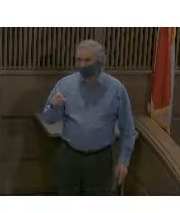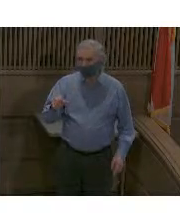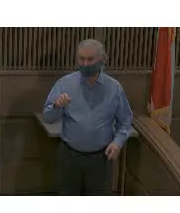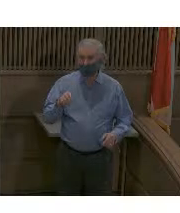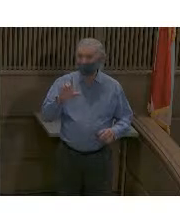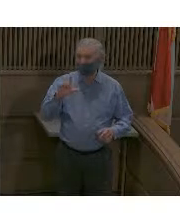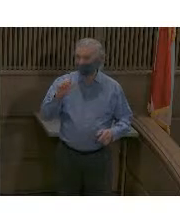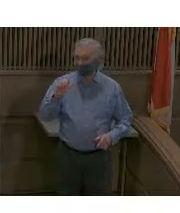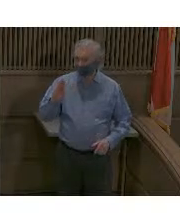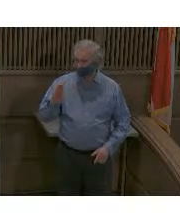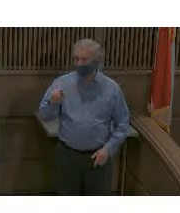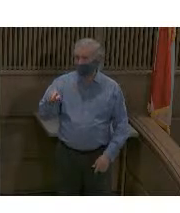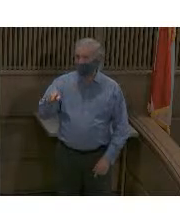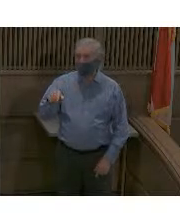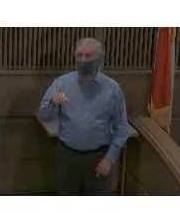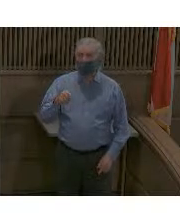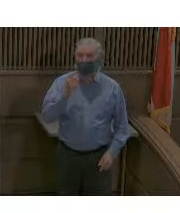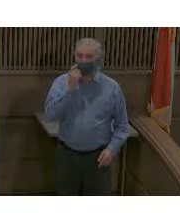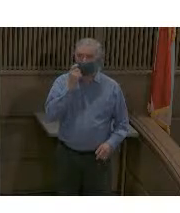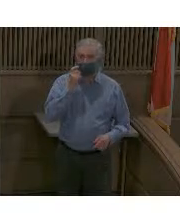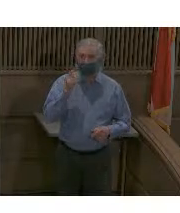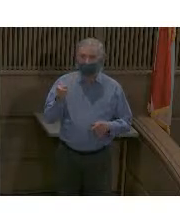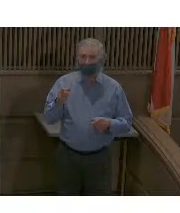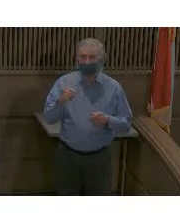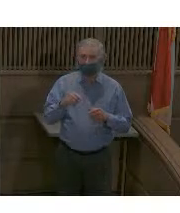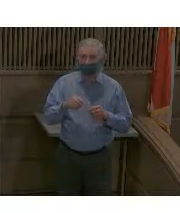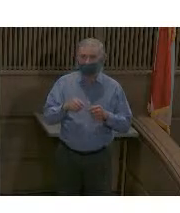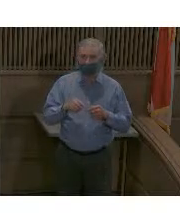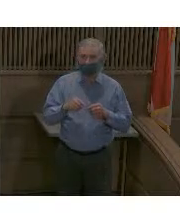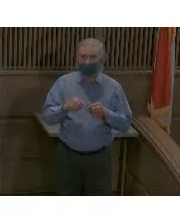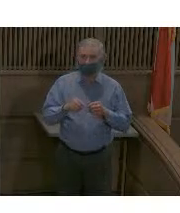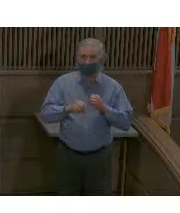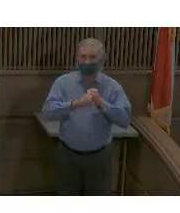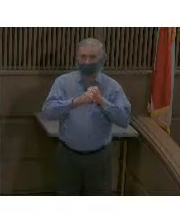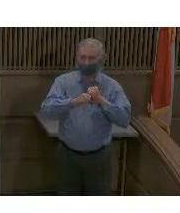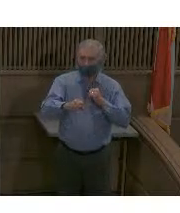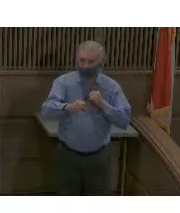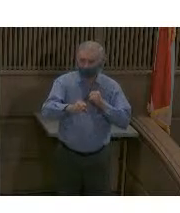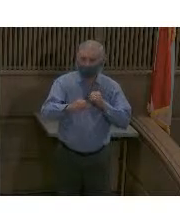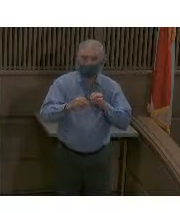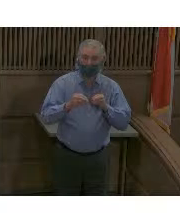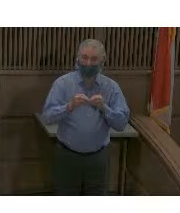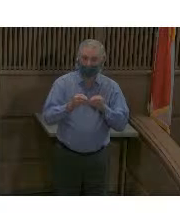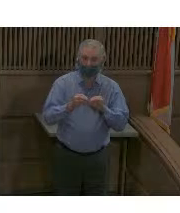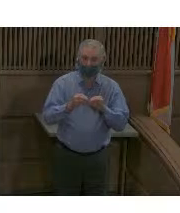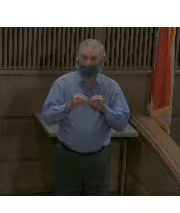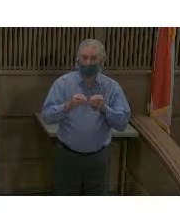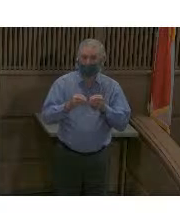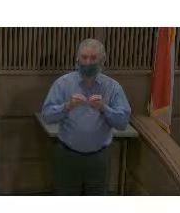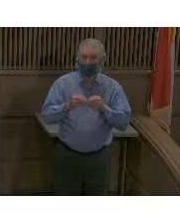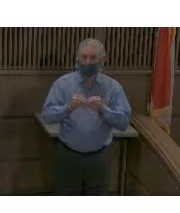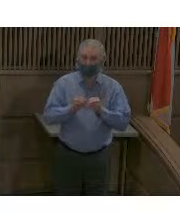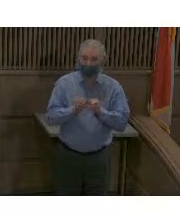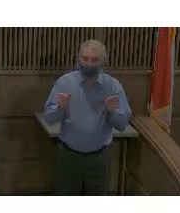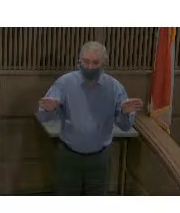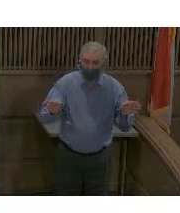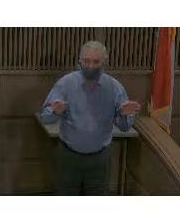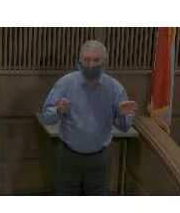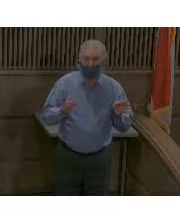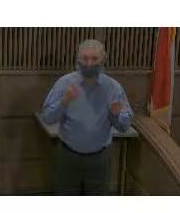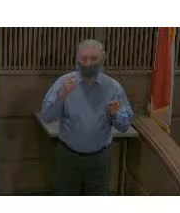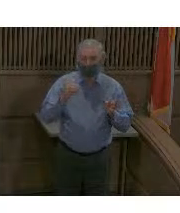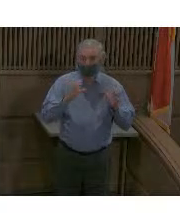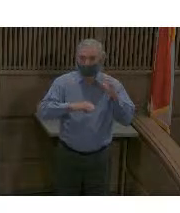laboratory, but in recent months, they have extended their services. They've expanded into collection of